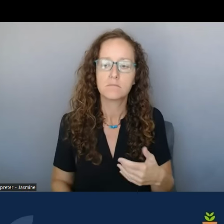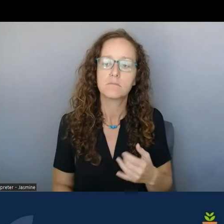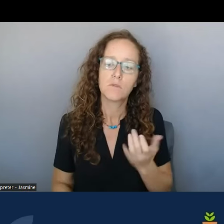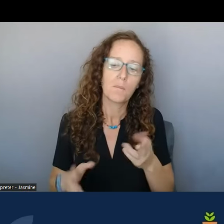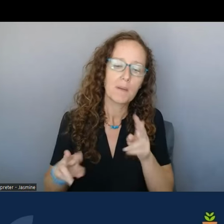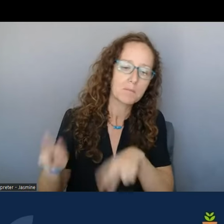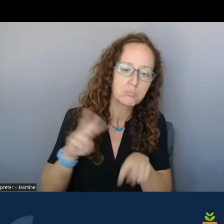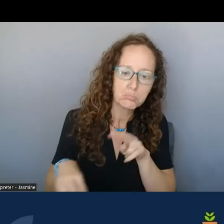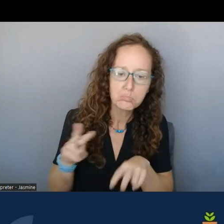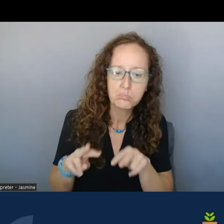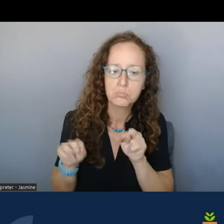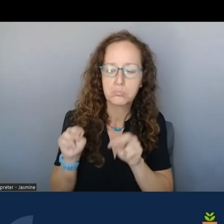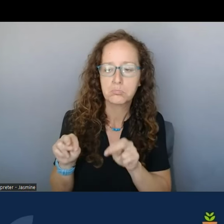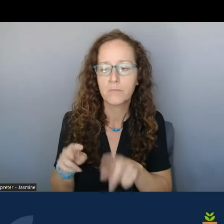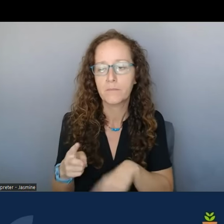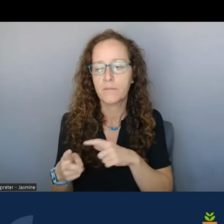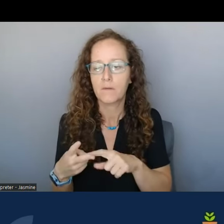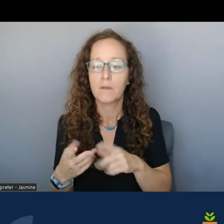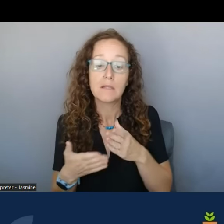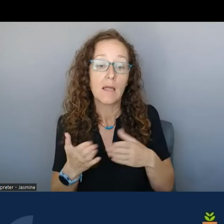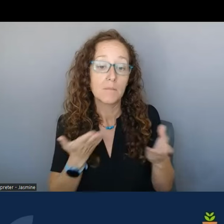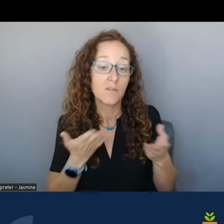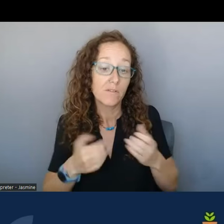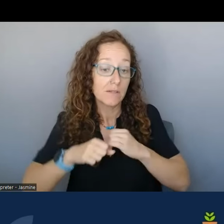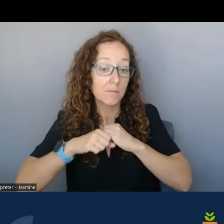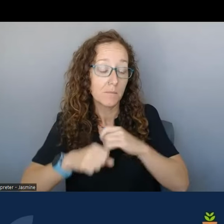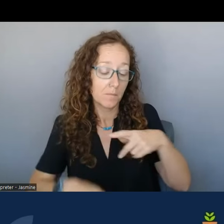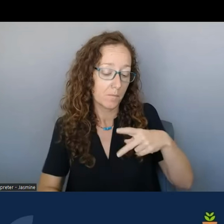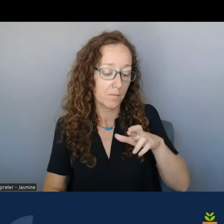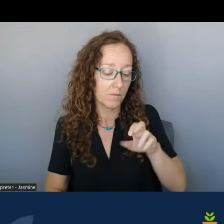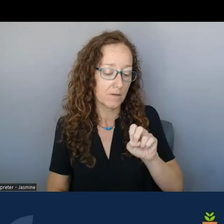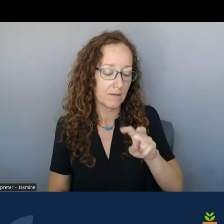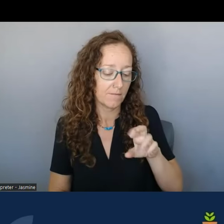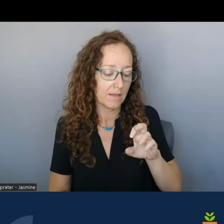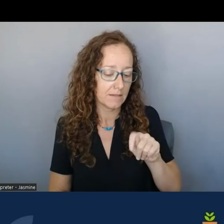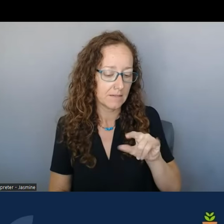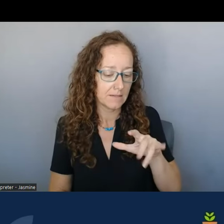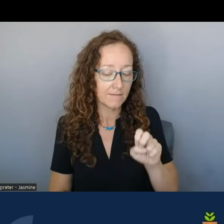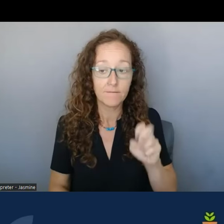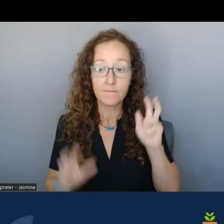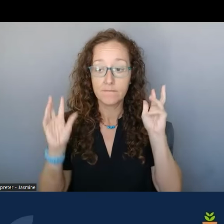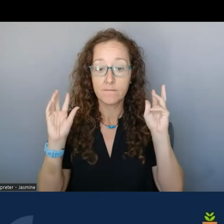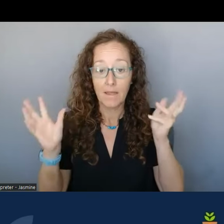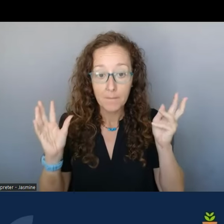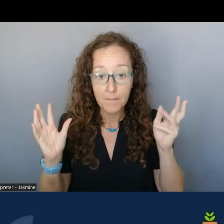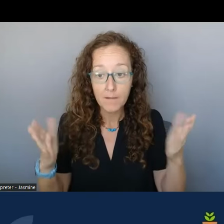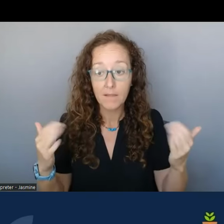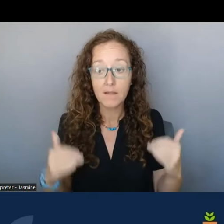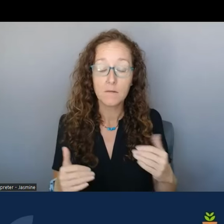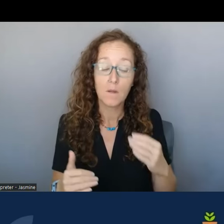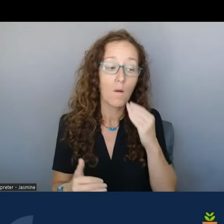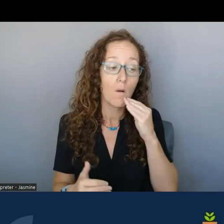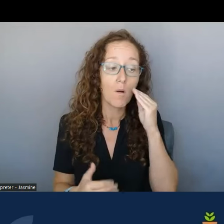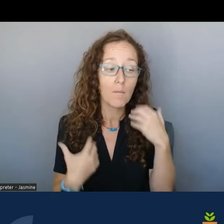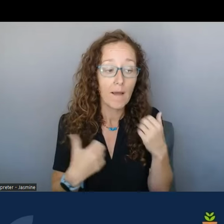Some preventative services, your ambulance service, home health care in certain areas